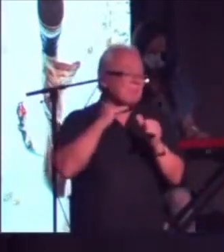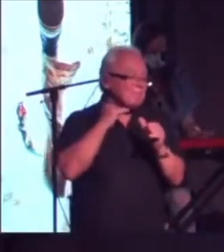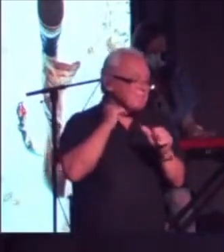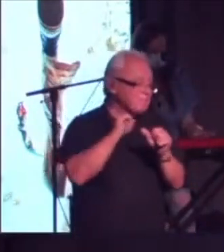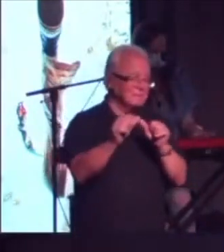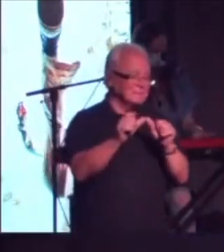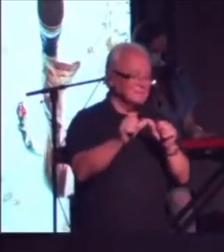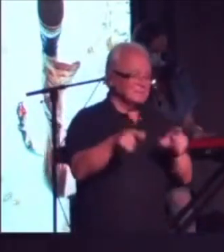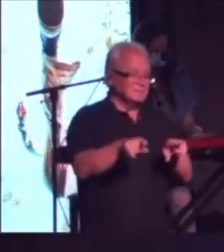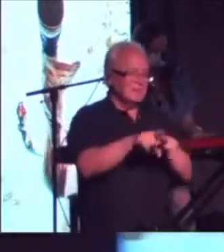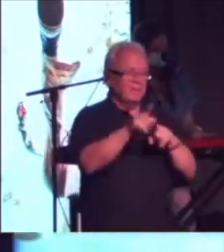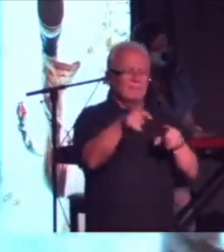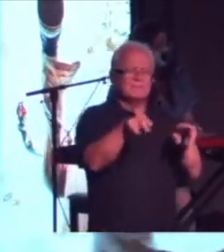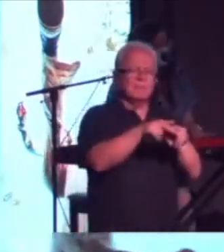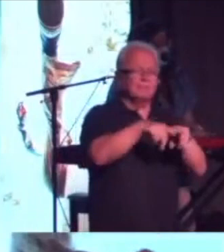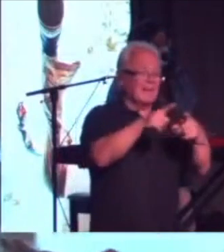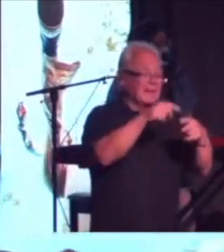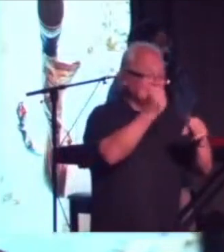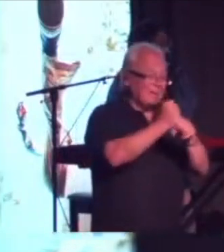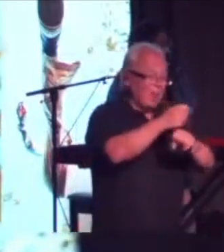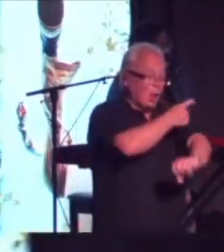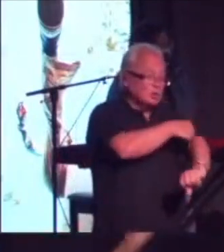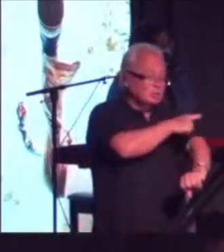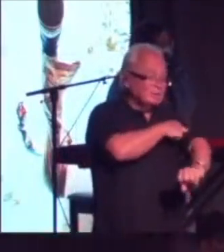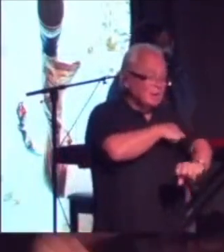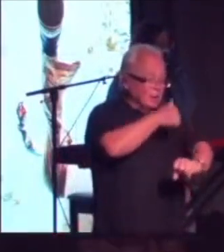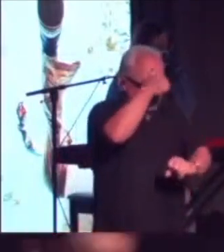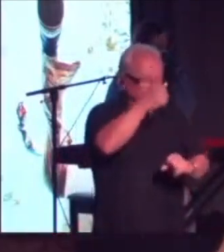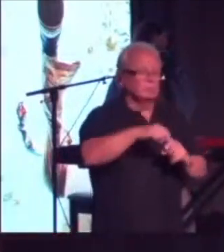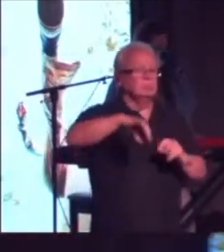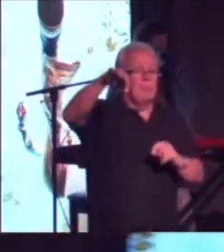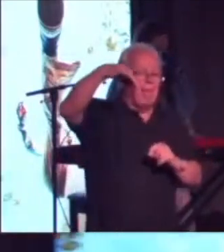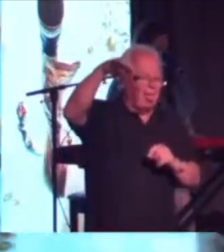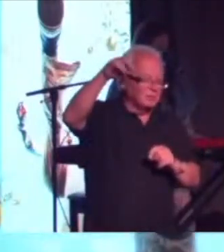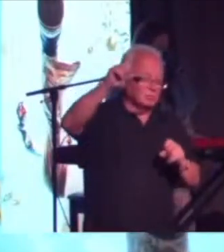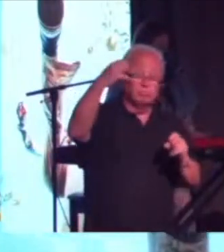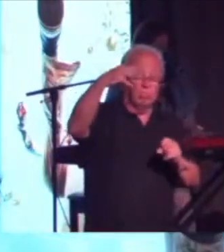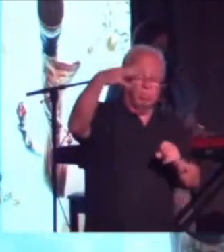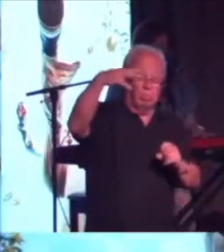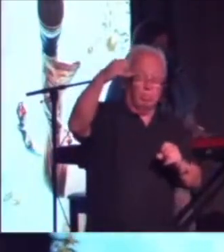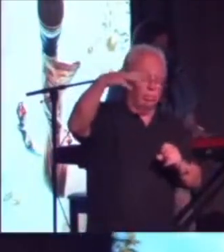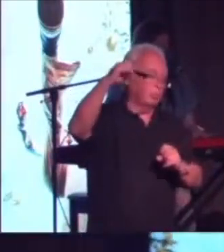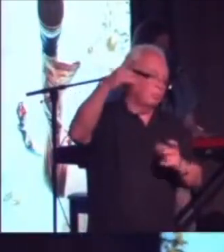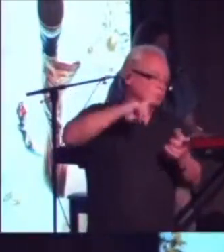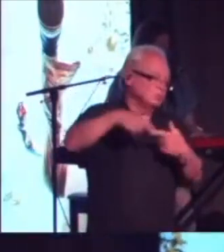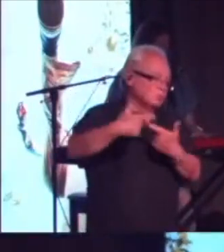When they ring the bell at night in the hospital, when you're left in the bed yourself and it's time for the visitors to leave, he's the one that comes in when everybody else goes